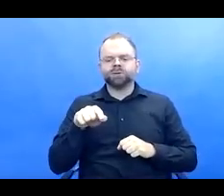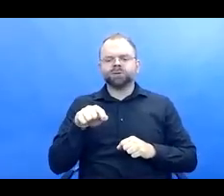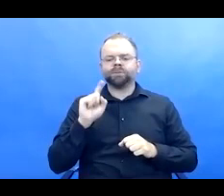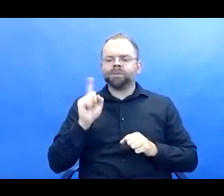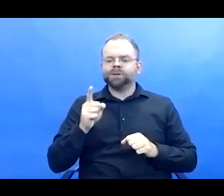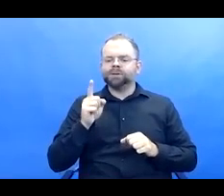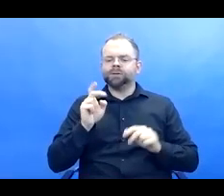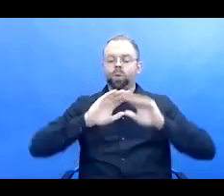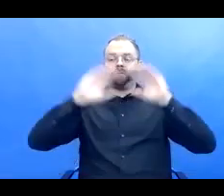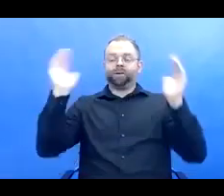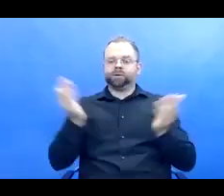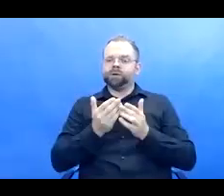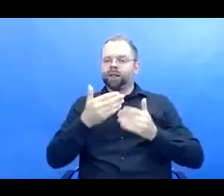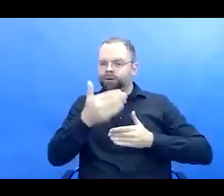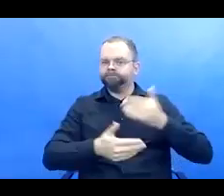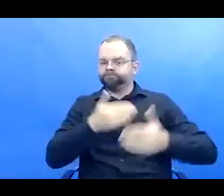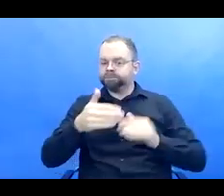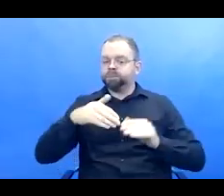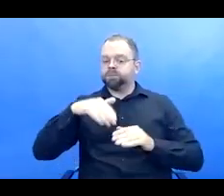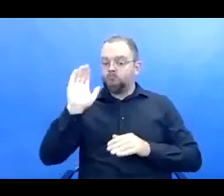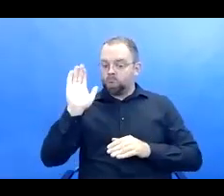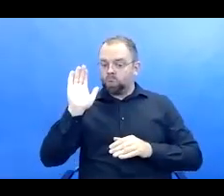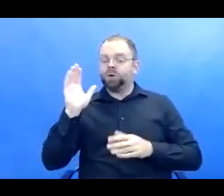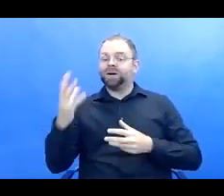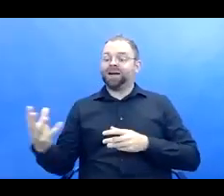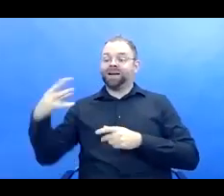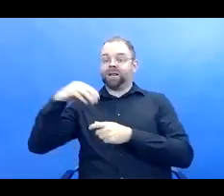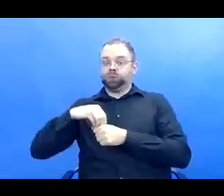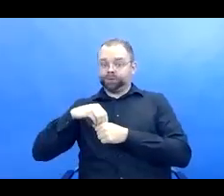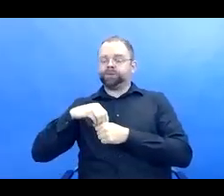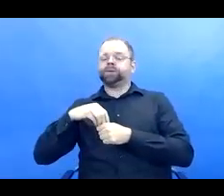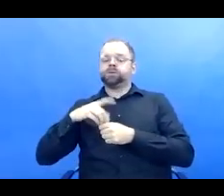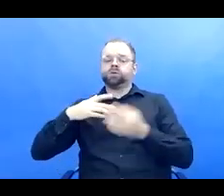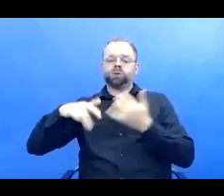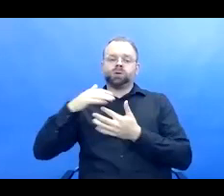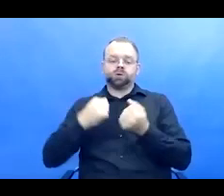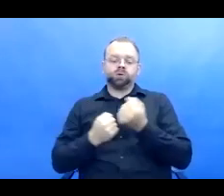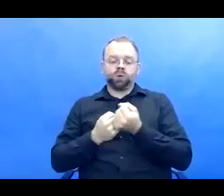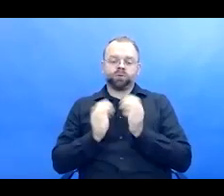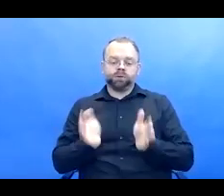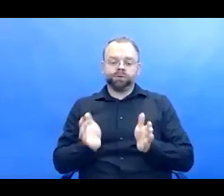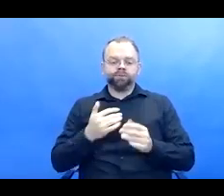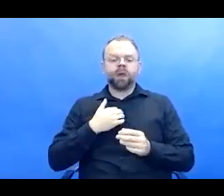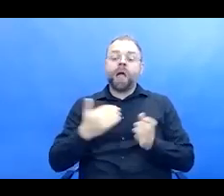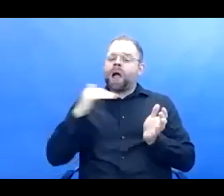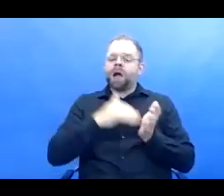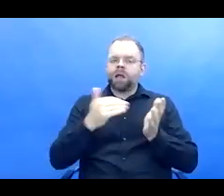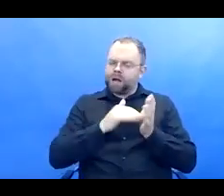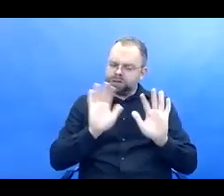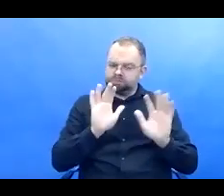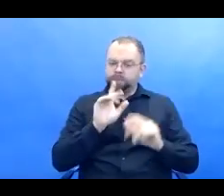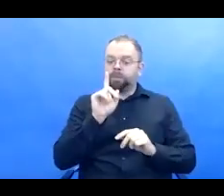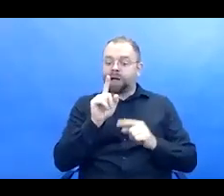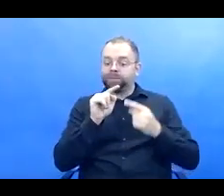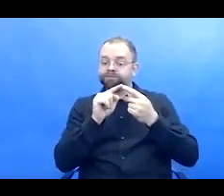those, I won't repeat, but those were some of the key elements I shared earlier. And I think that the point that Elaine was